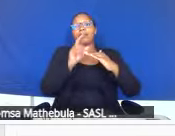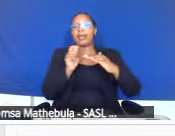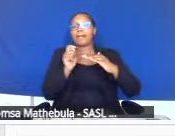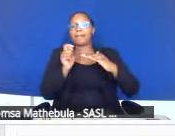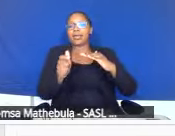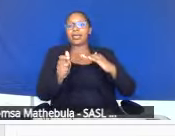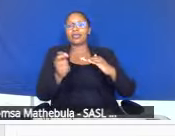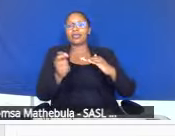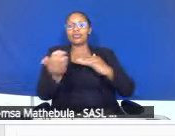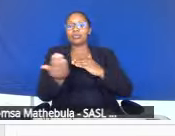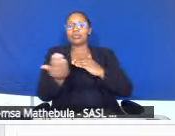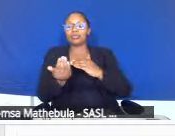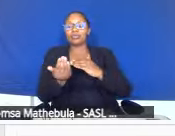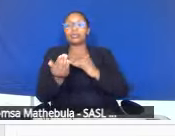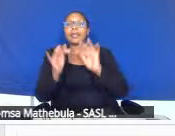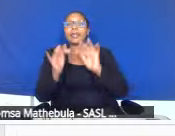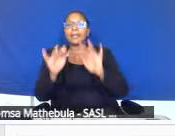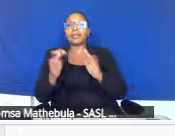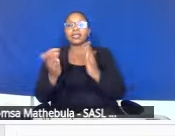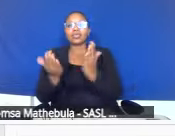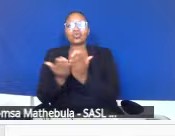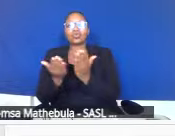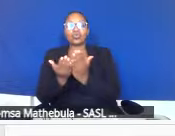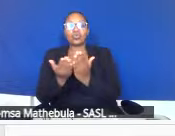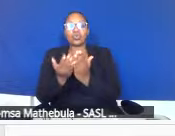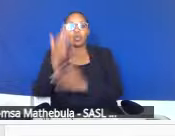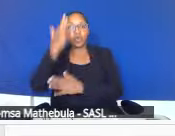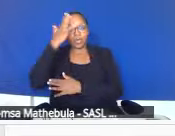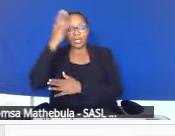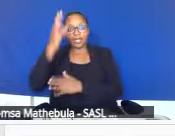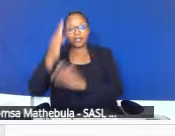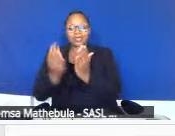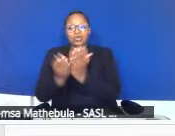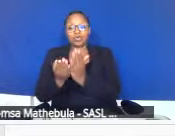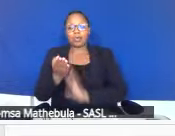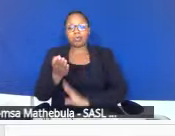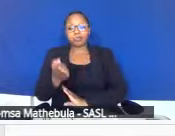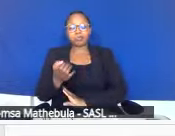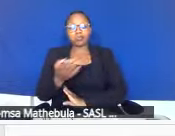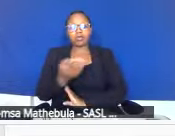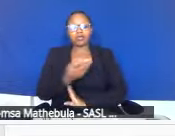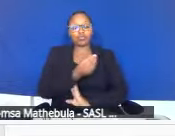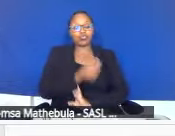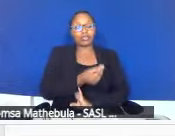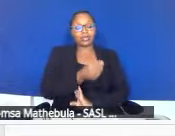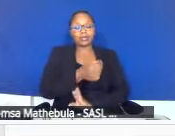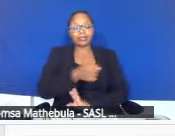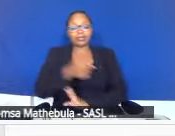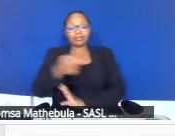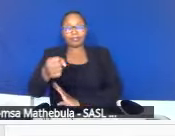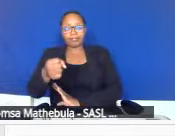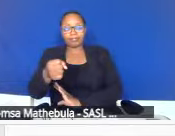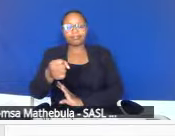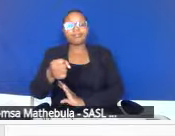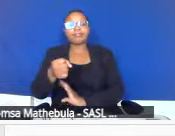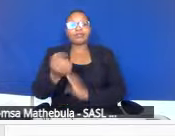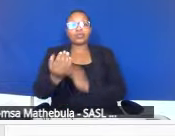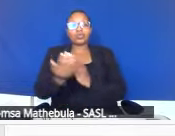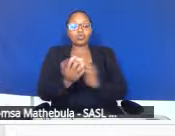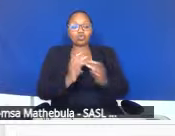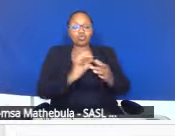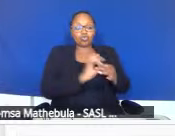public school to where the child resides, and the